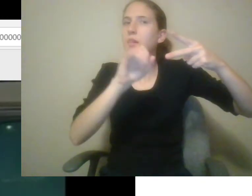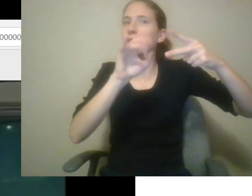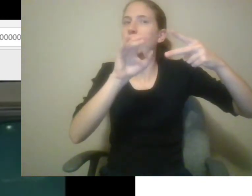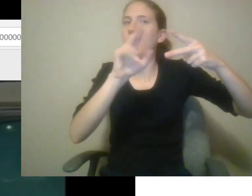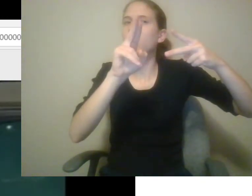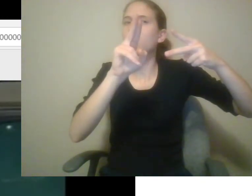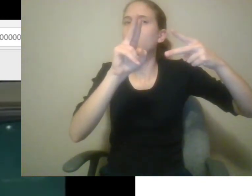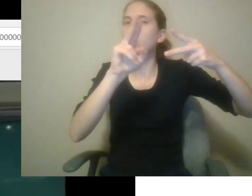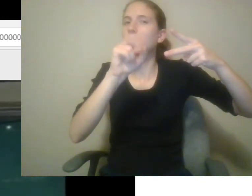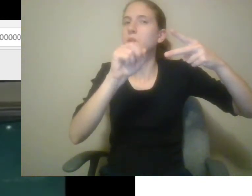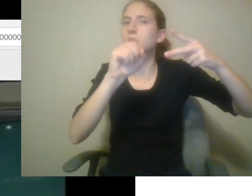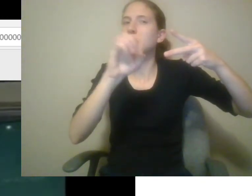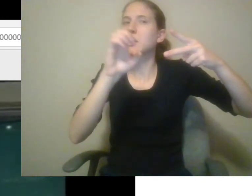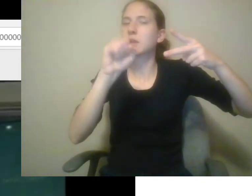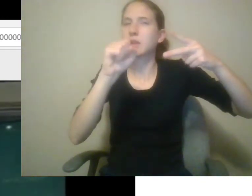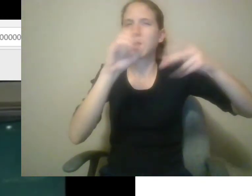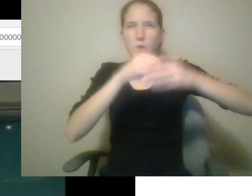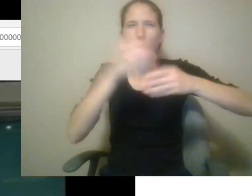movement of water